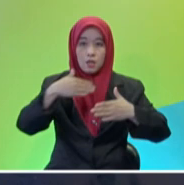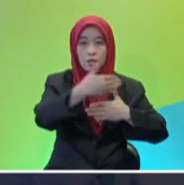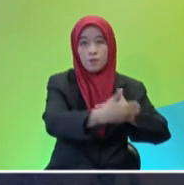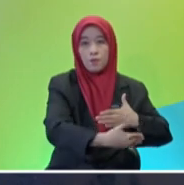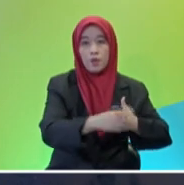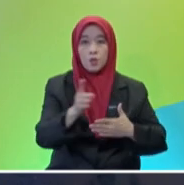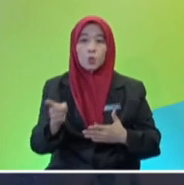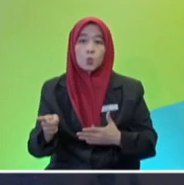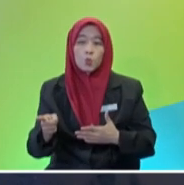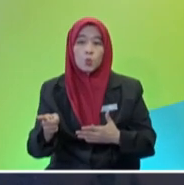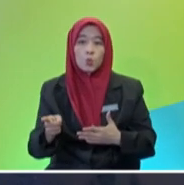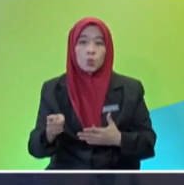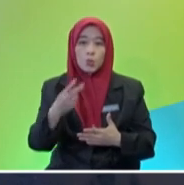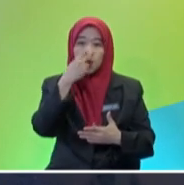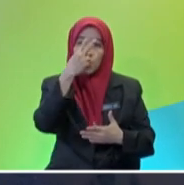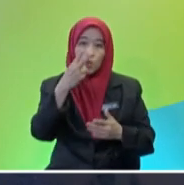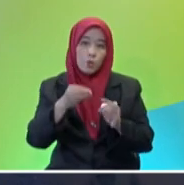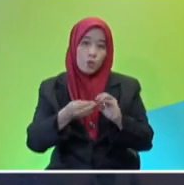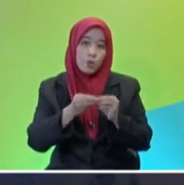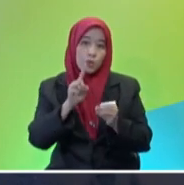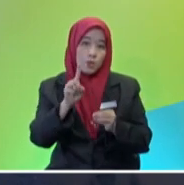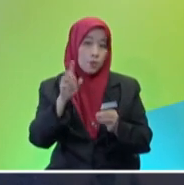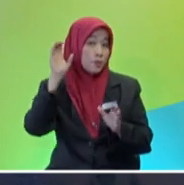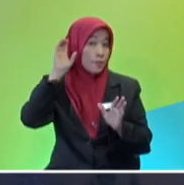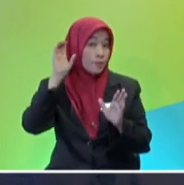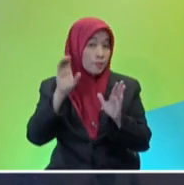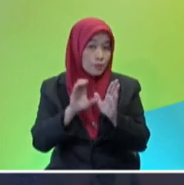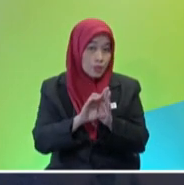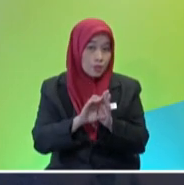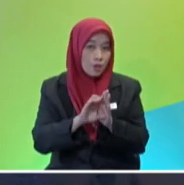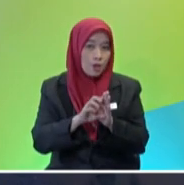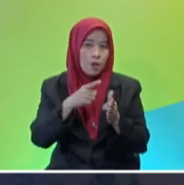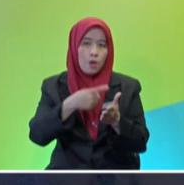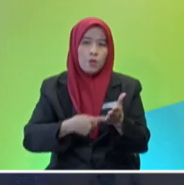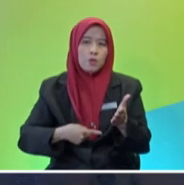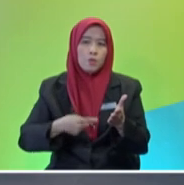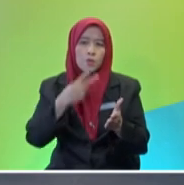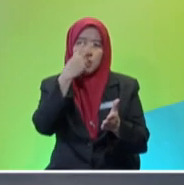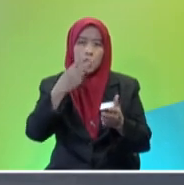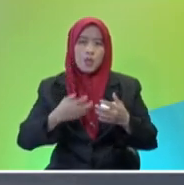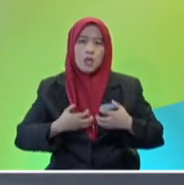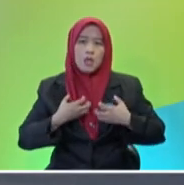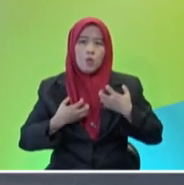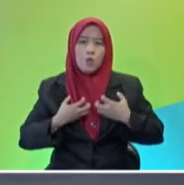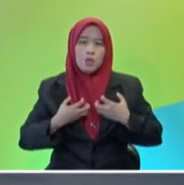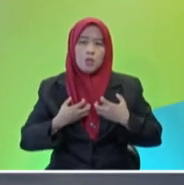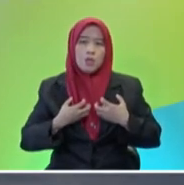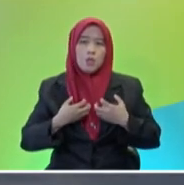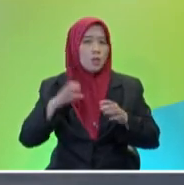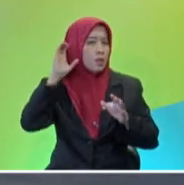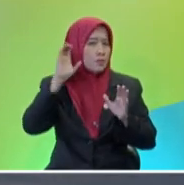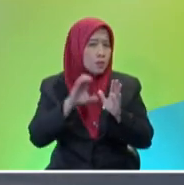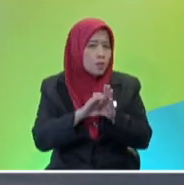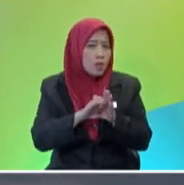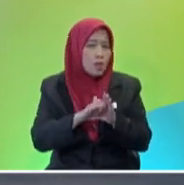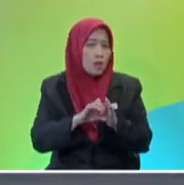you look at the first picture there, what can you see from the emoji there? Oh, from this picture? Yes. I